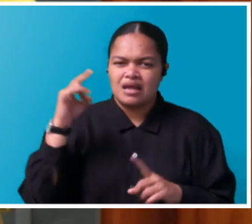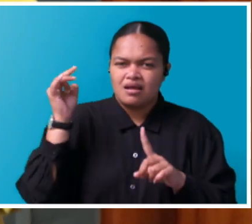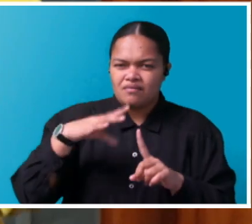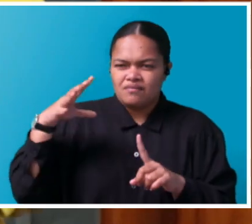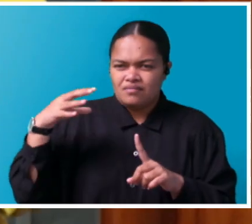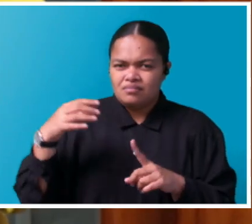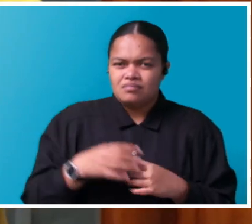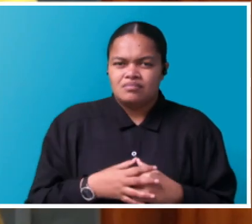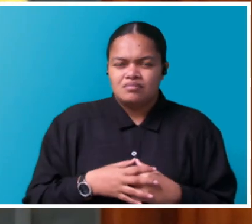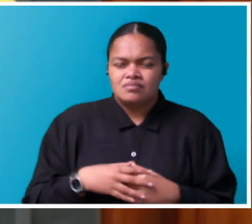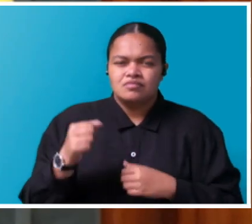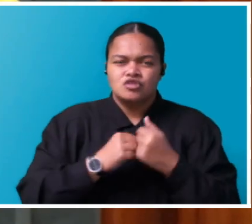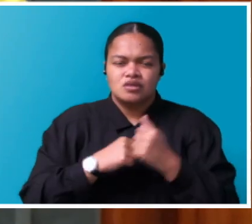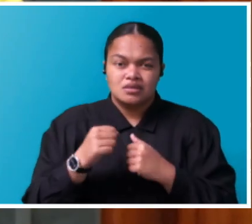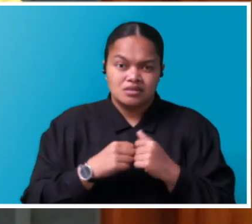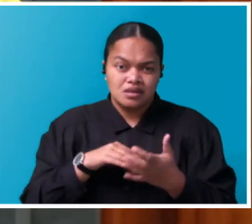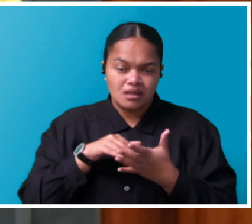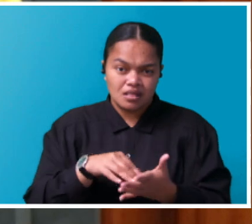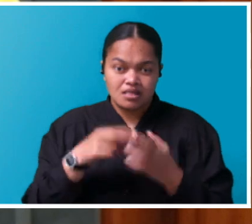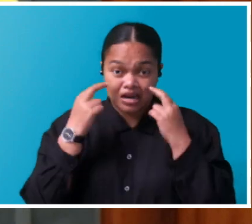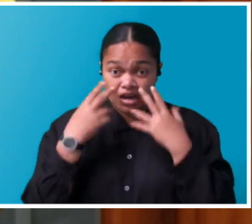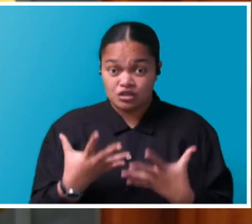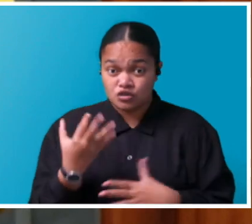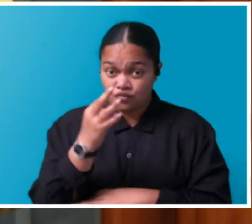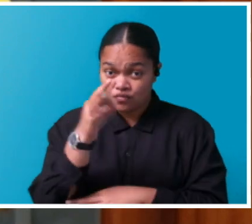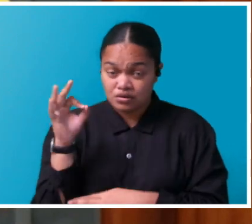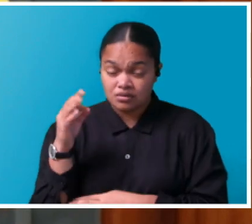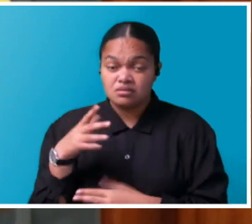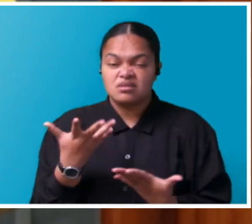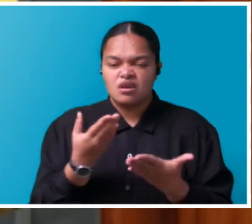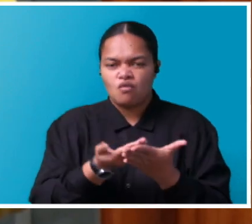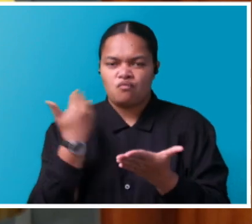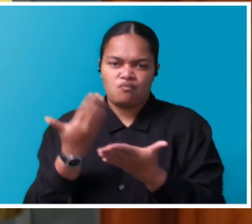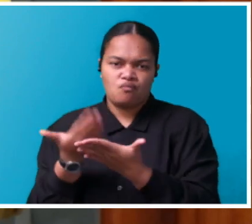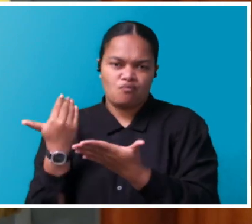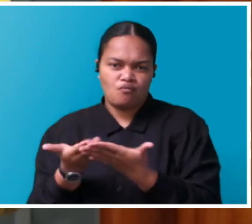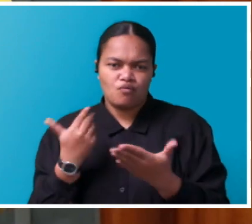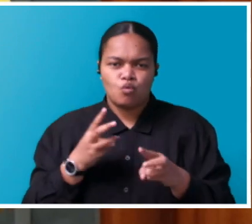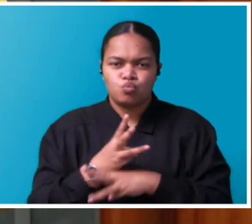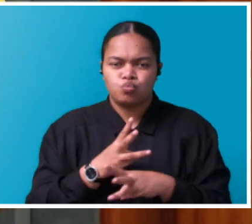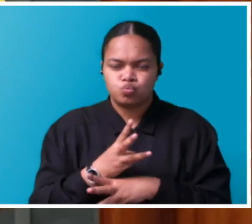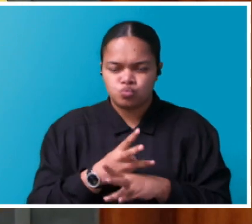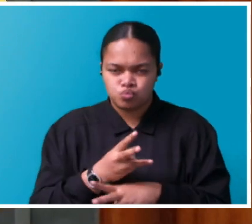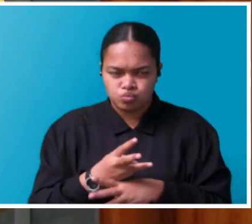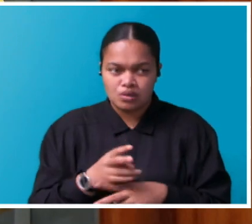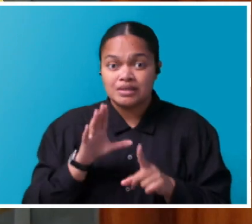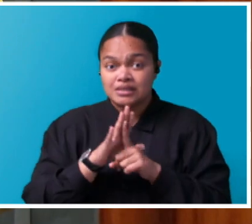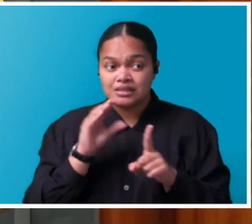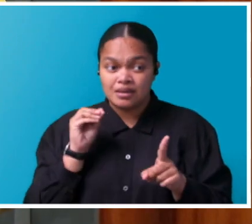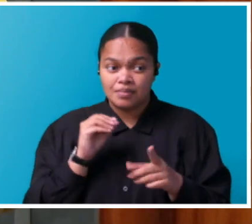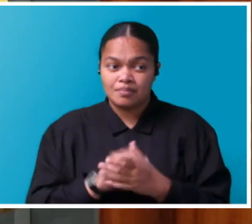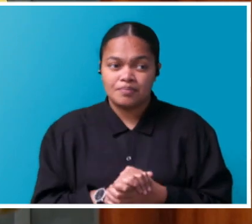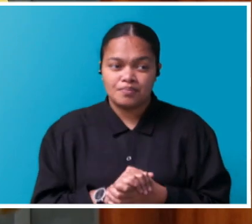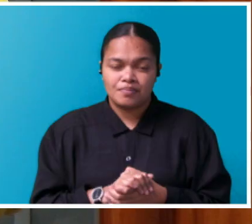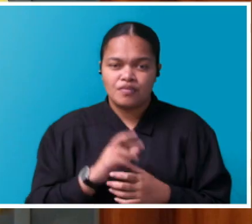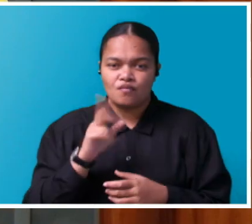integrity, structure, and health of the natural forests and lead to the removal of destruction of wood fiber, example, logging operations for